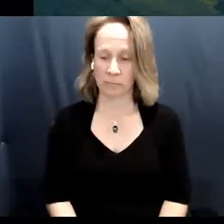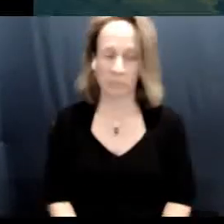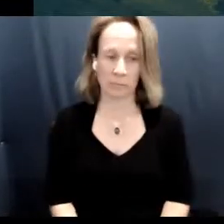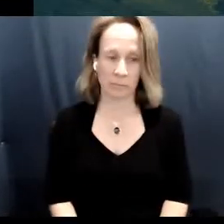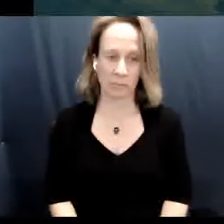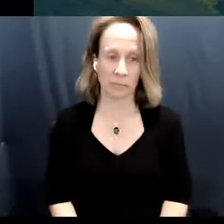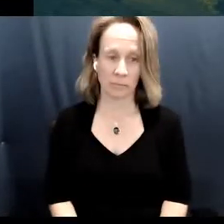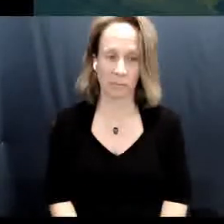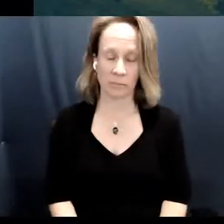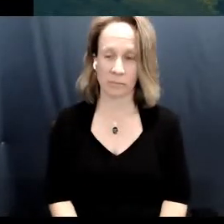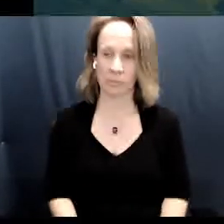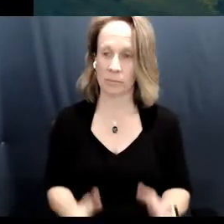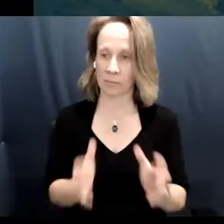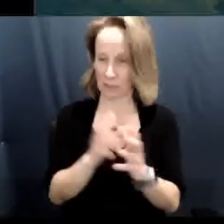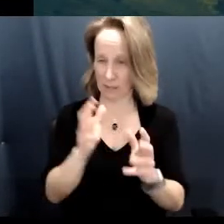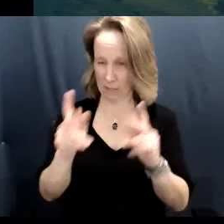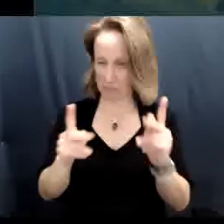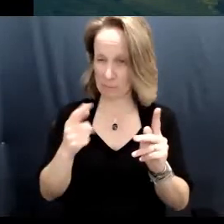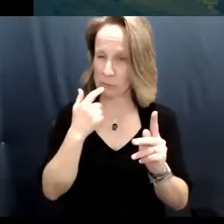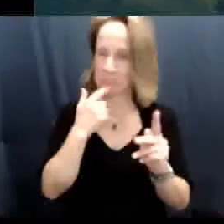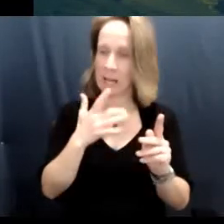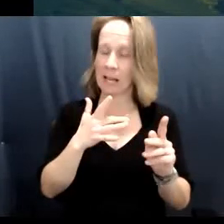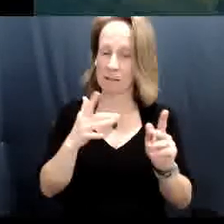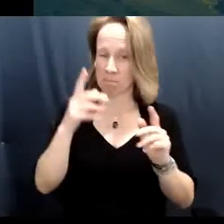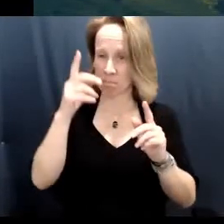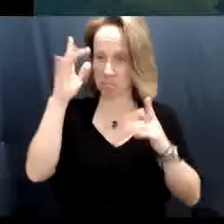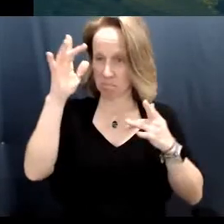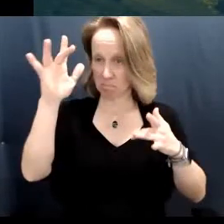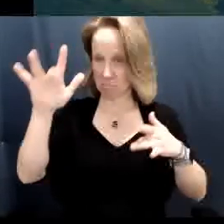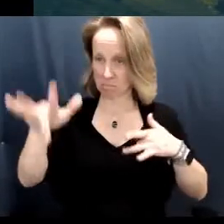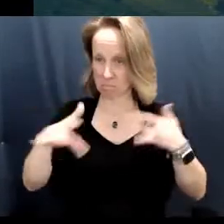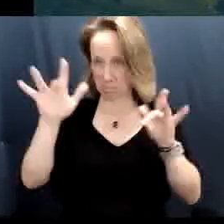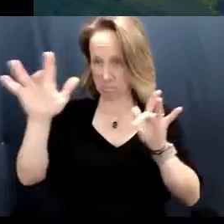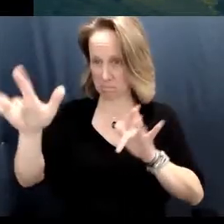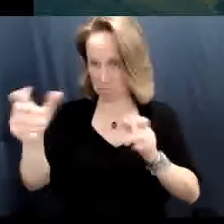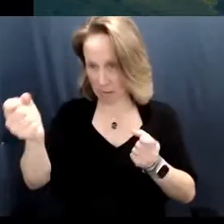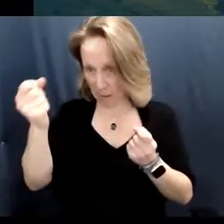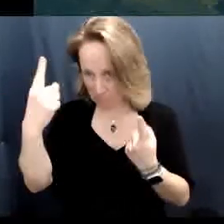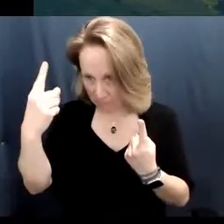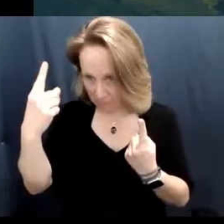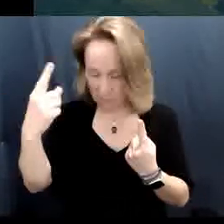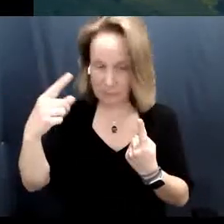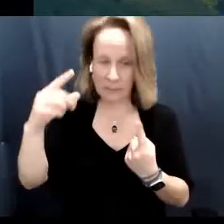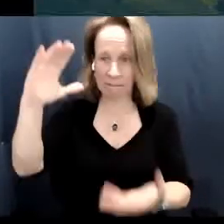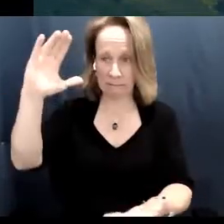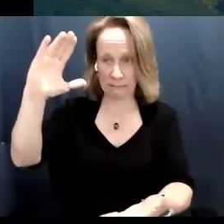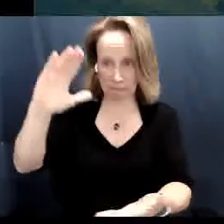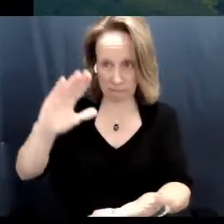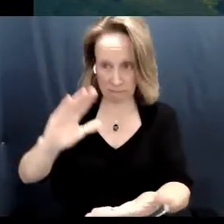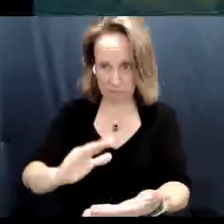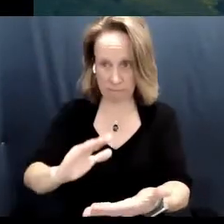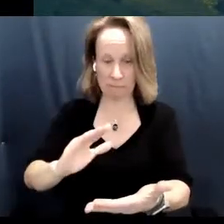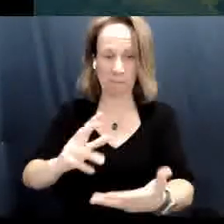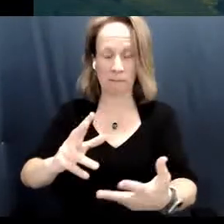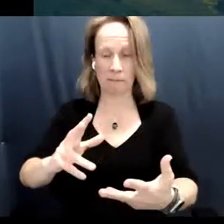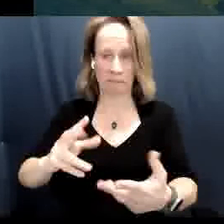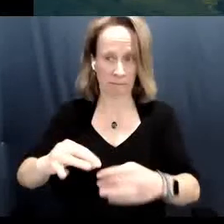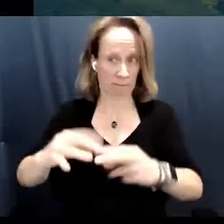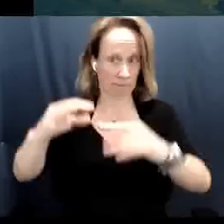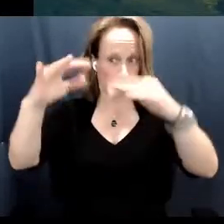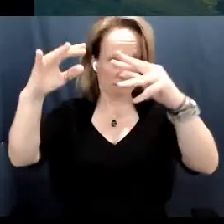A lot of people are saying empathy, compassion, humility, de-escalation, cultural humility, emotional